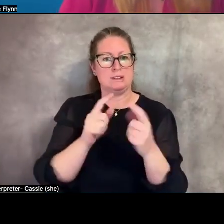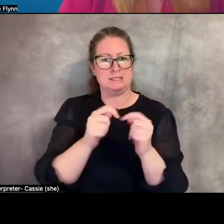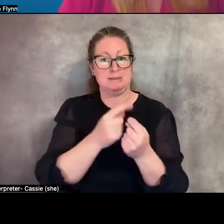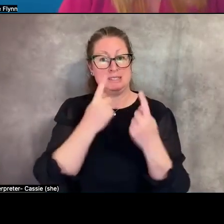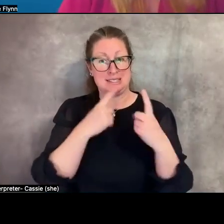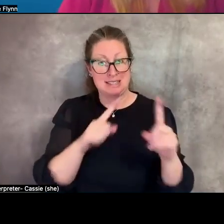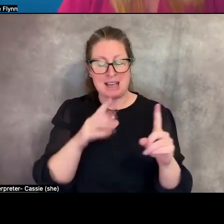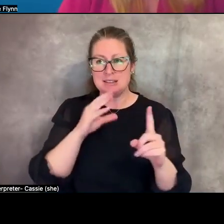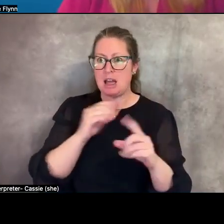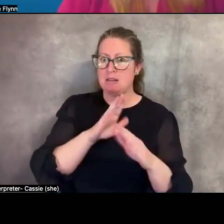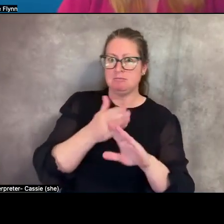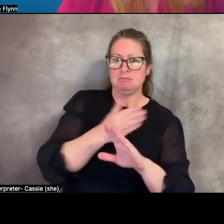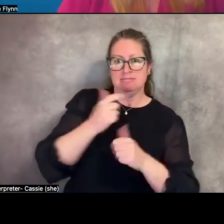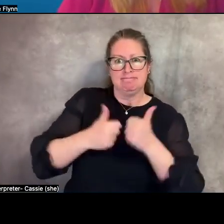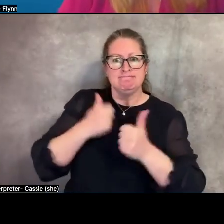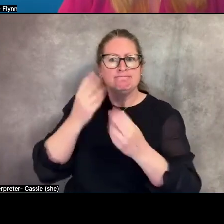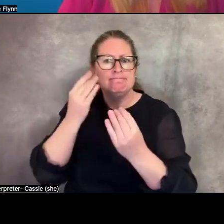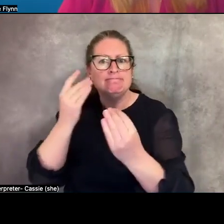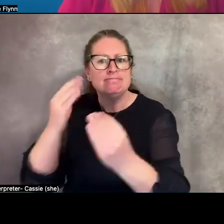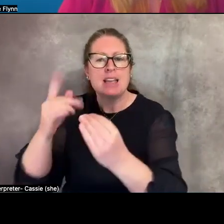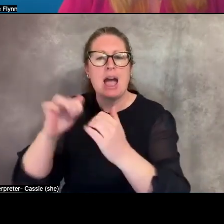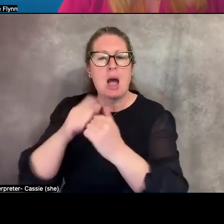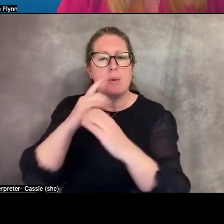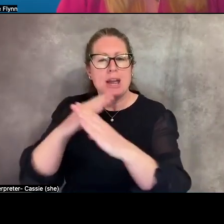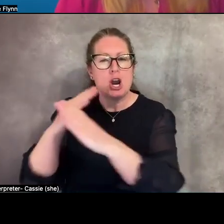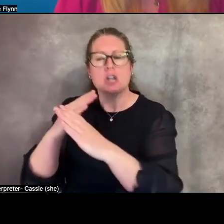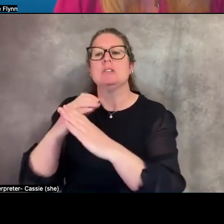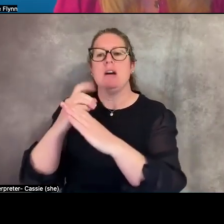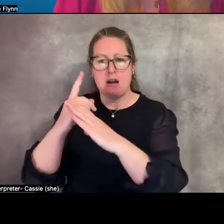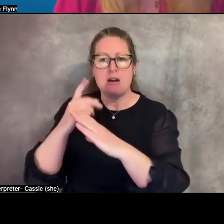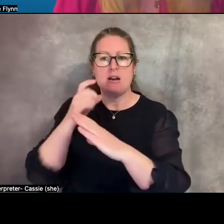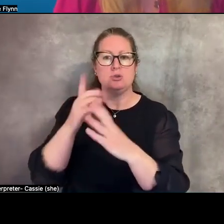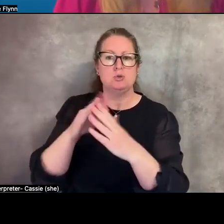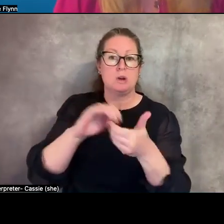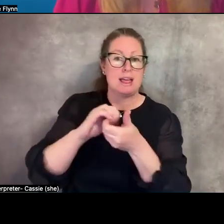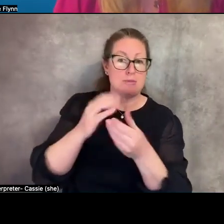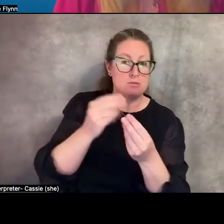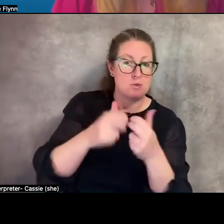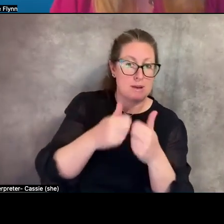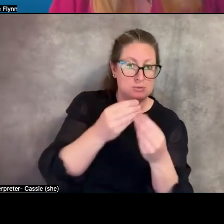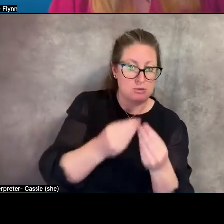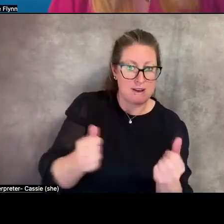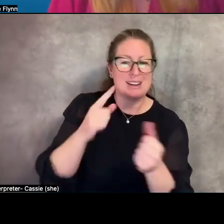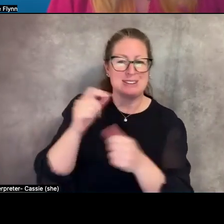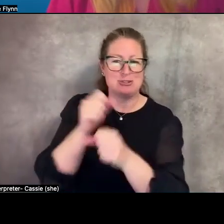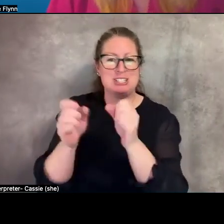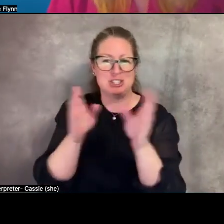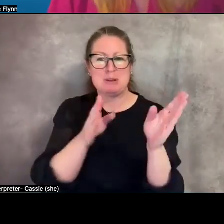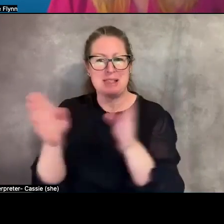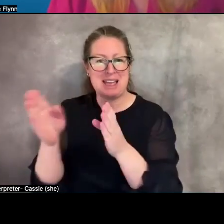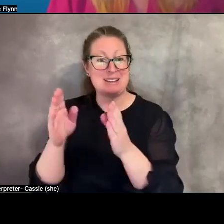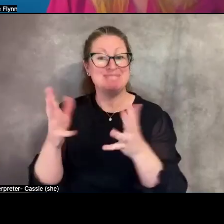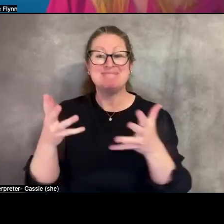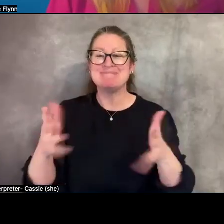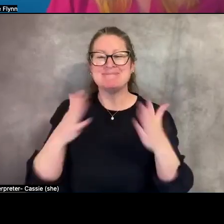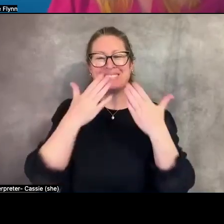address potential barriers through collaborative problem solving and strategic planning. Thank you very